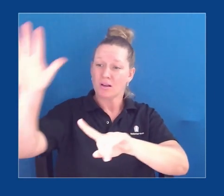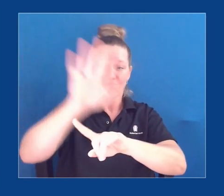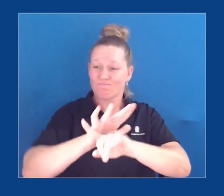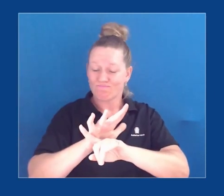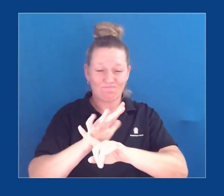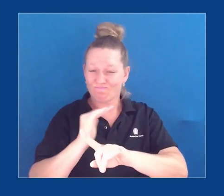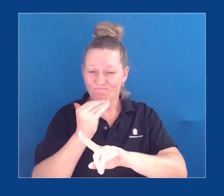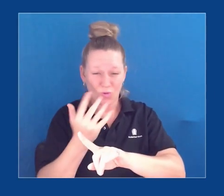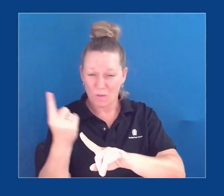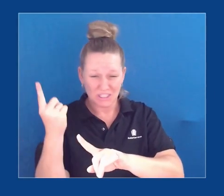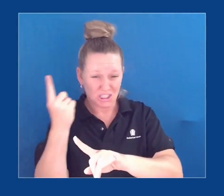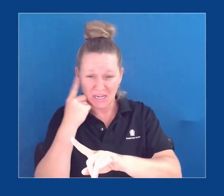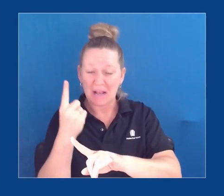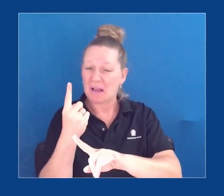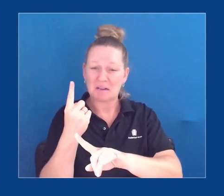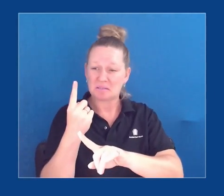heritage.